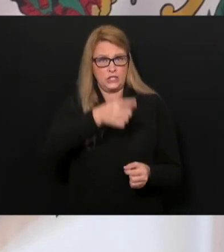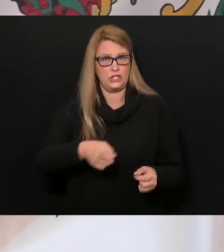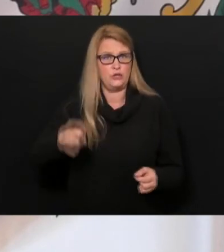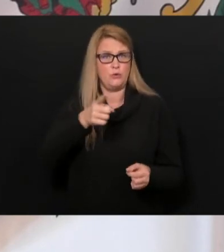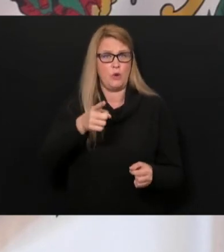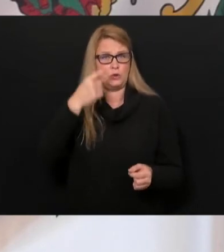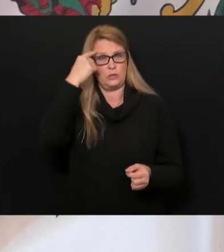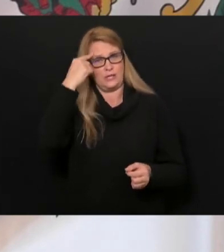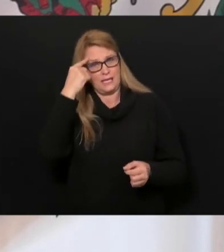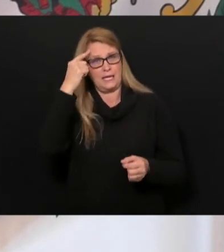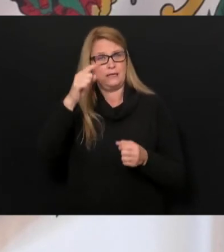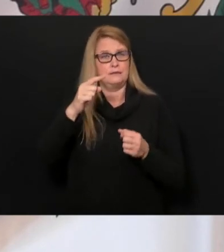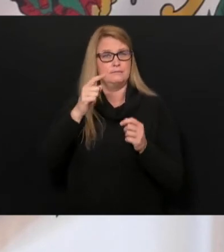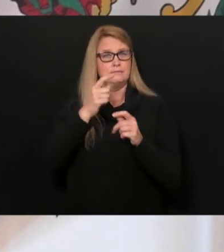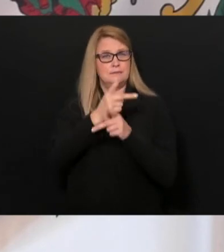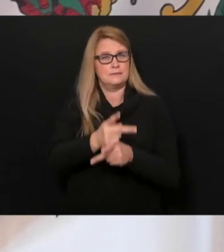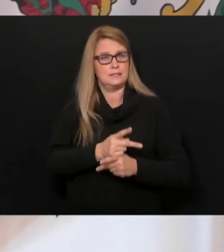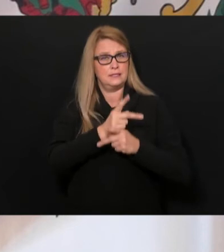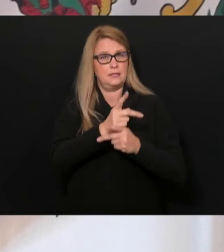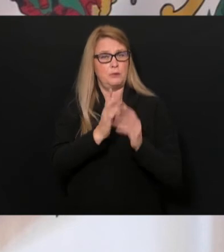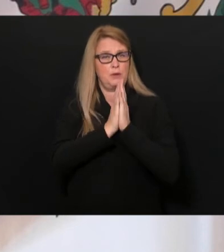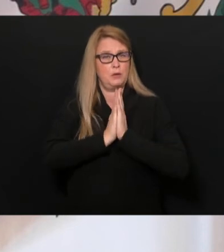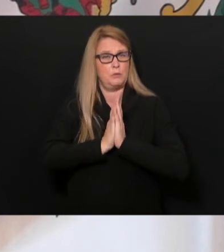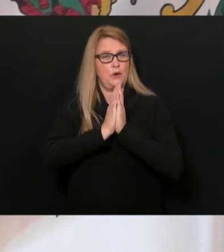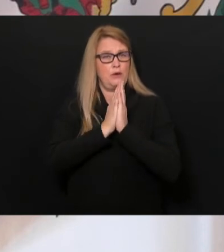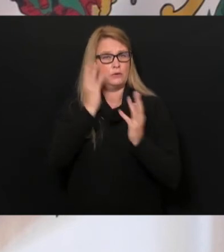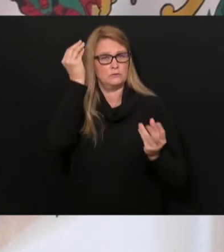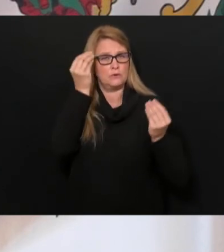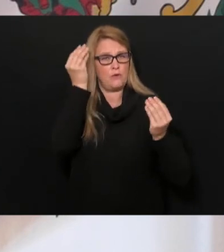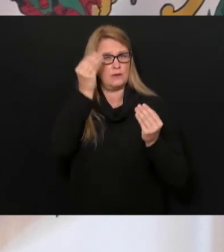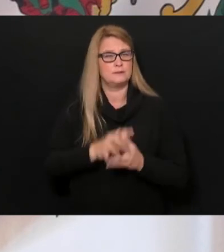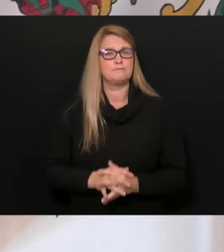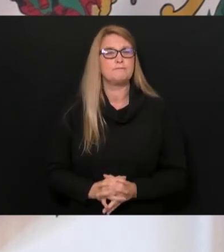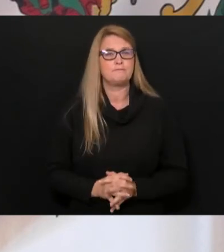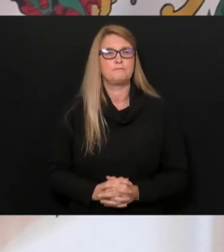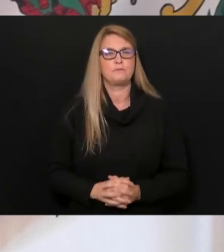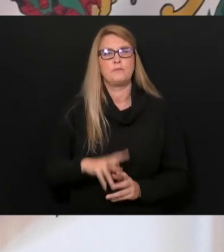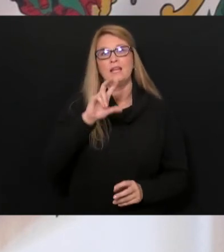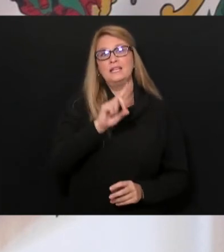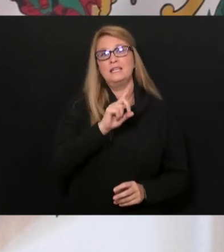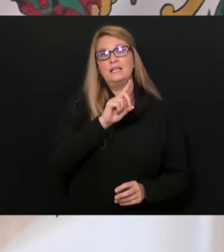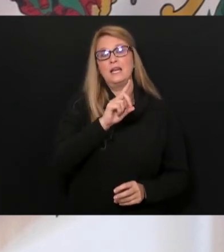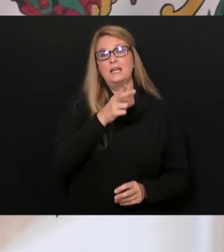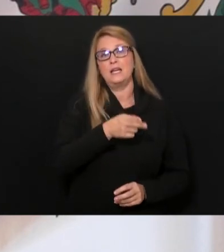great man, in your thoughts and prayers. At